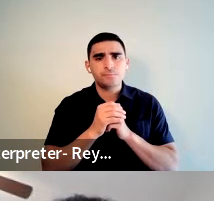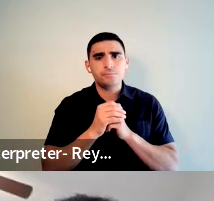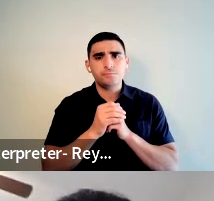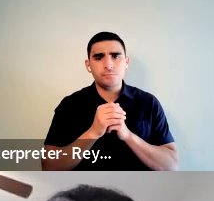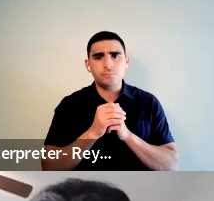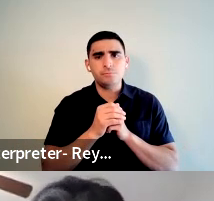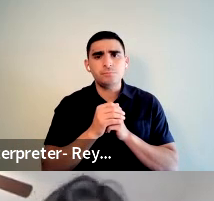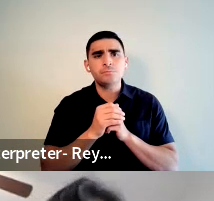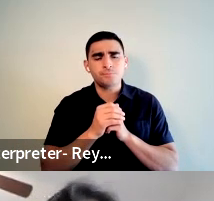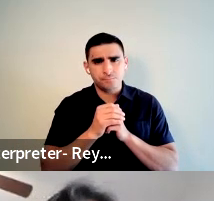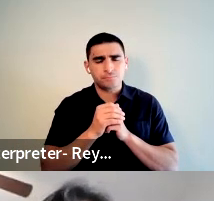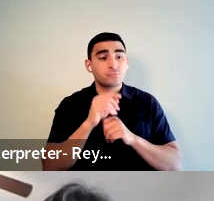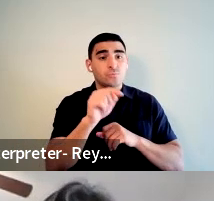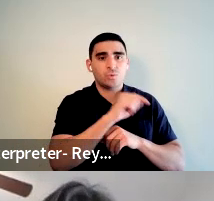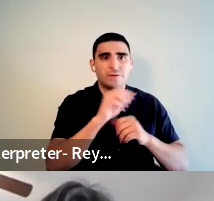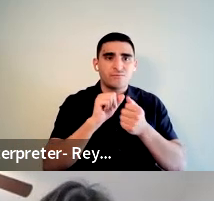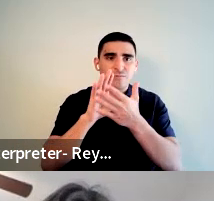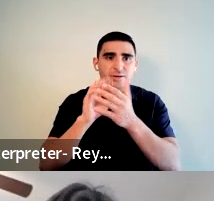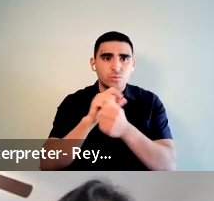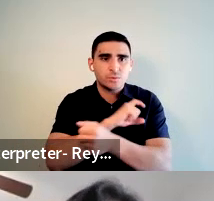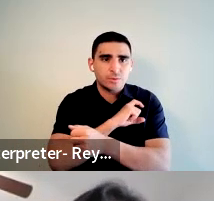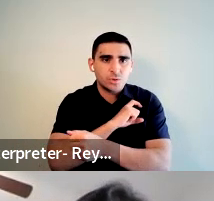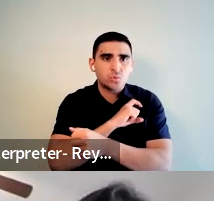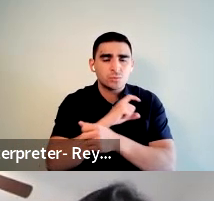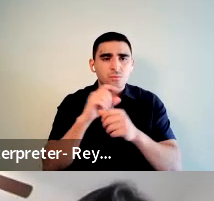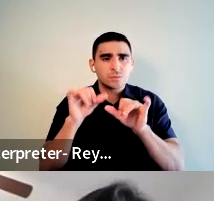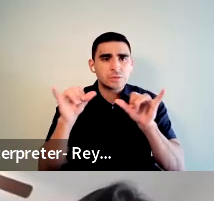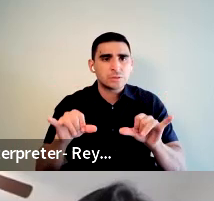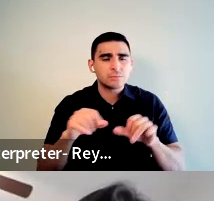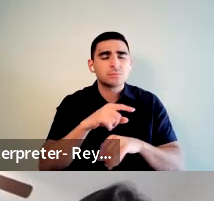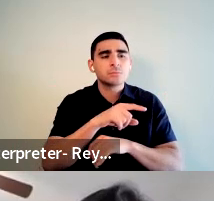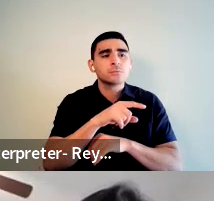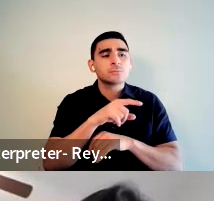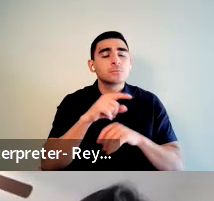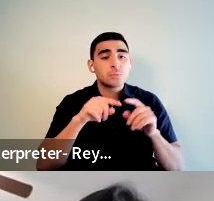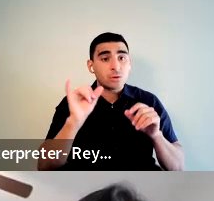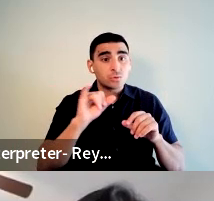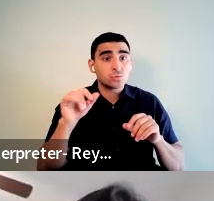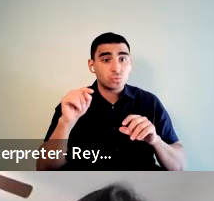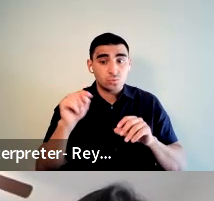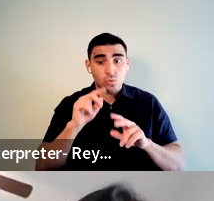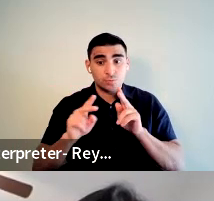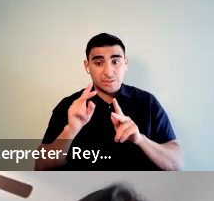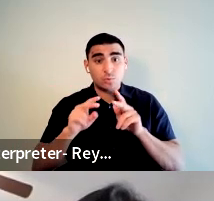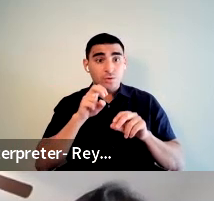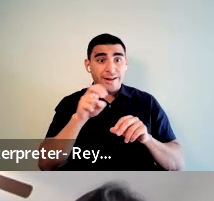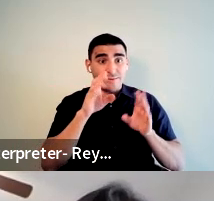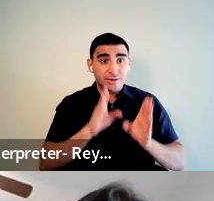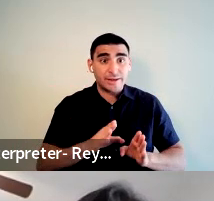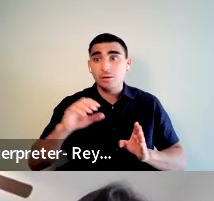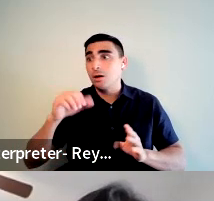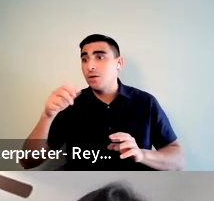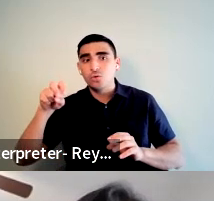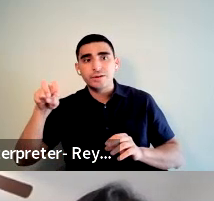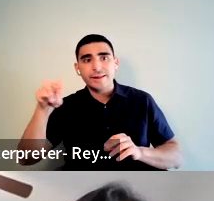enforcement or criminal justice in some way. But the hope to have maybe more of those folks that could navigate with other navigators, knowing there's lots of